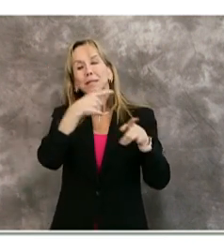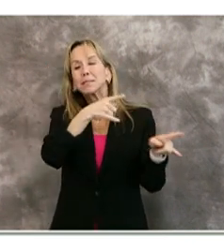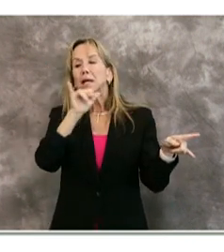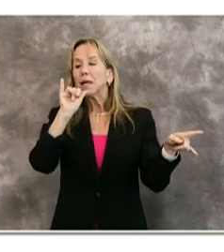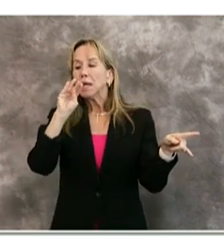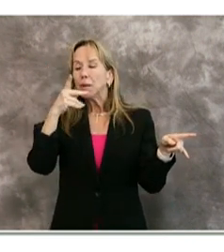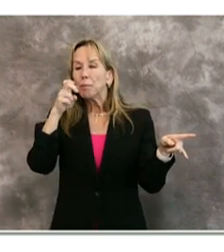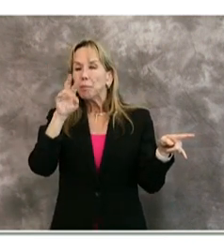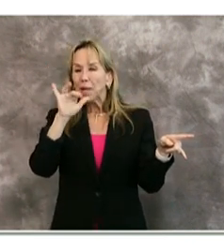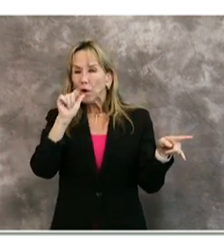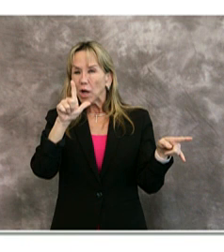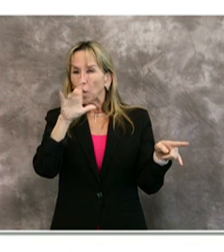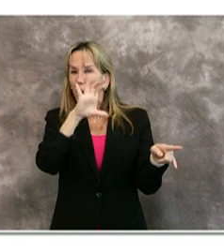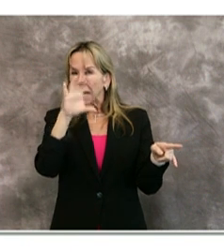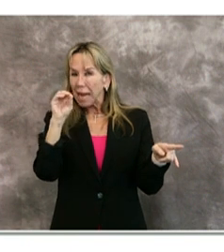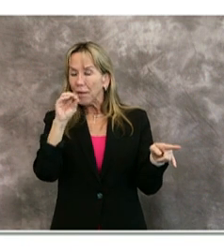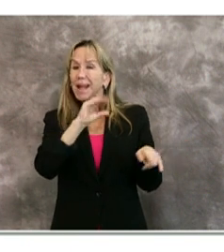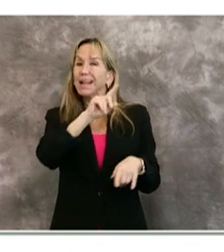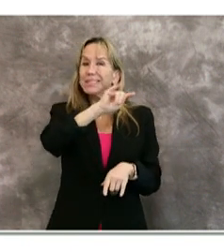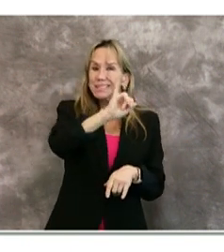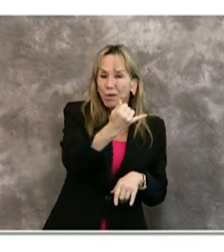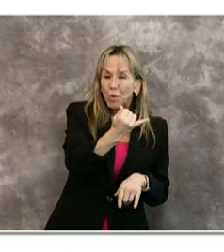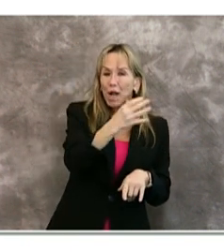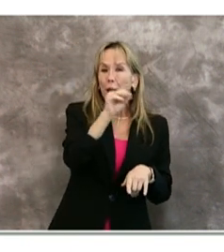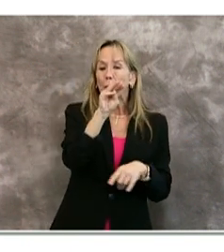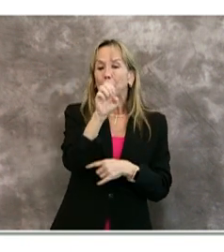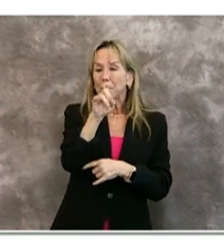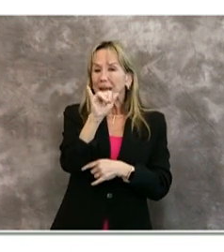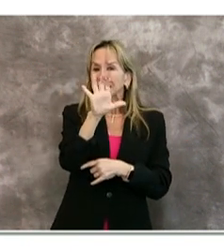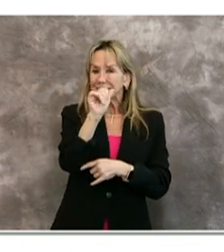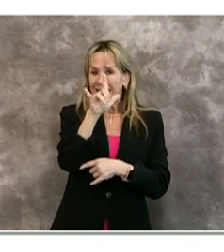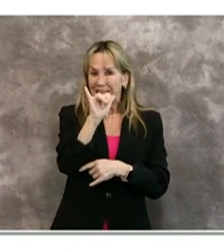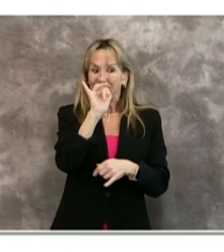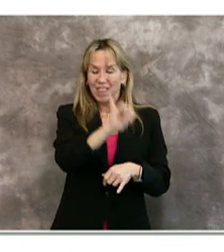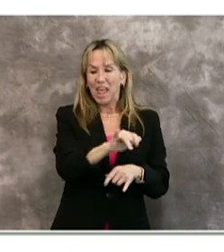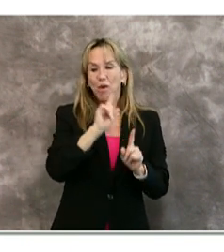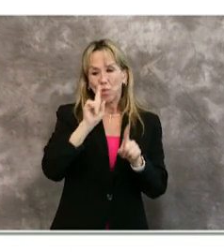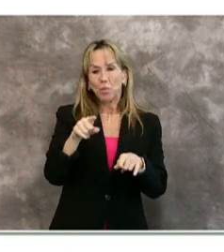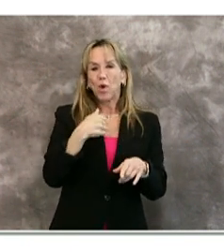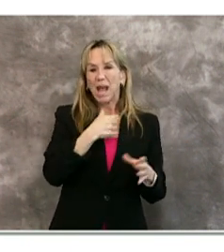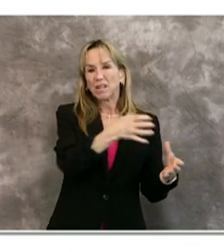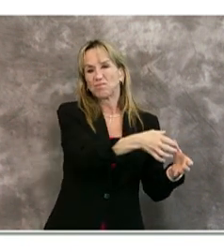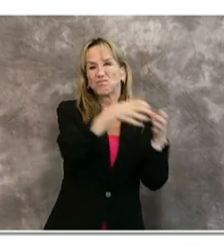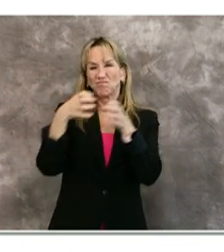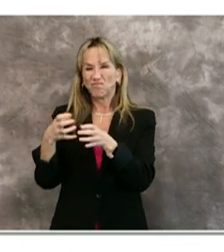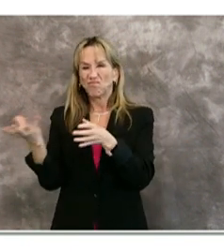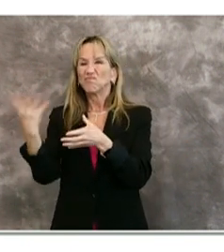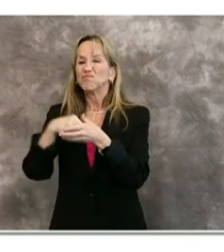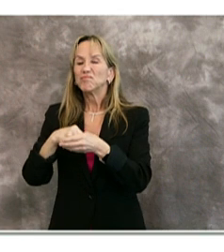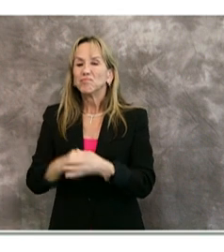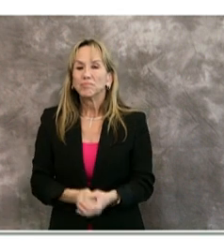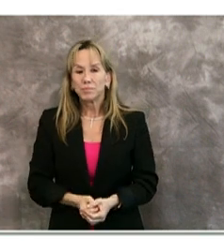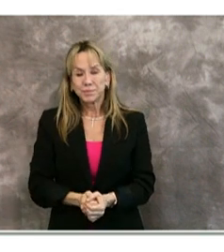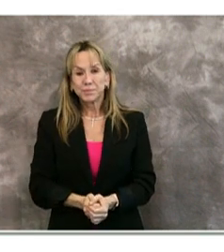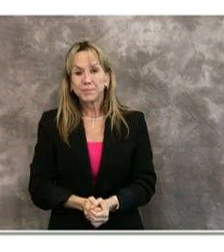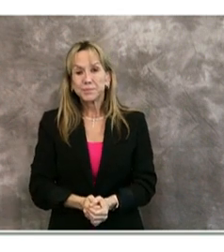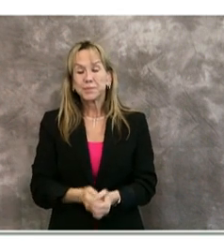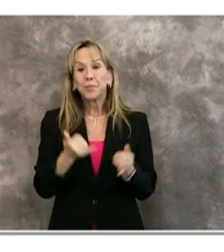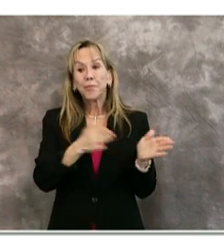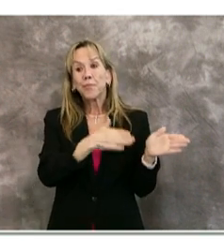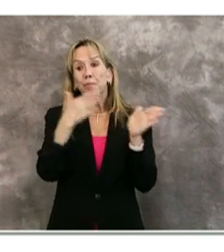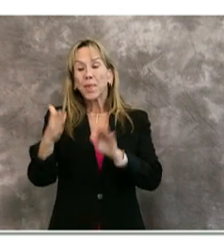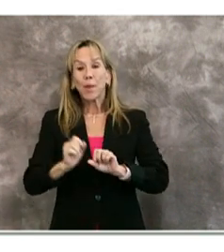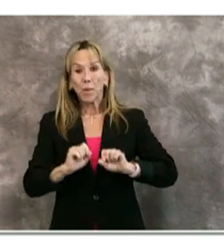County as well as Tijuana and Mexicali. Next slide. This slide shows